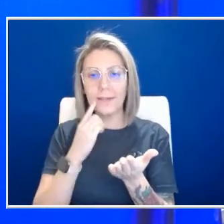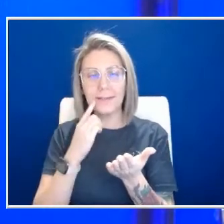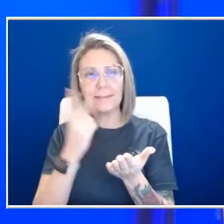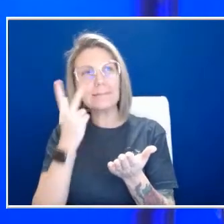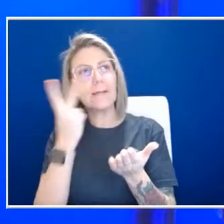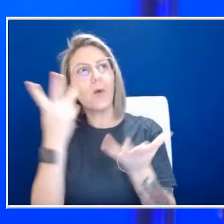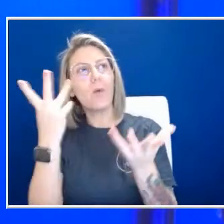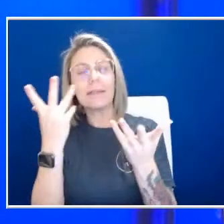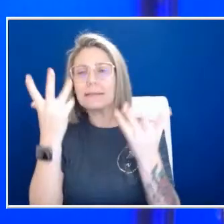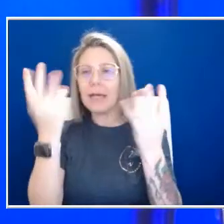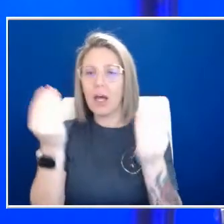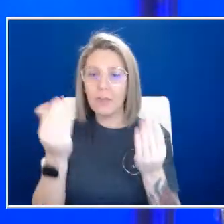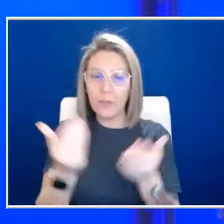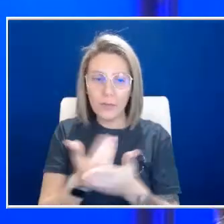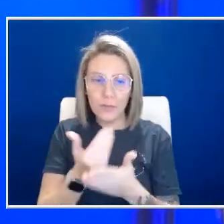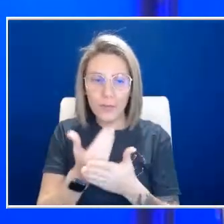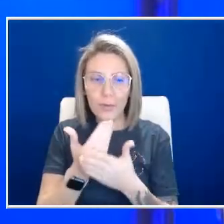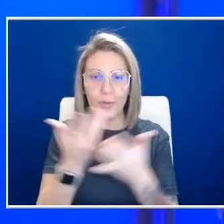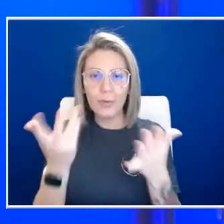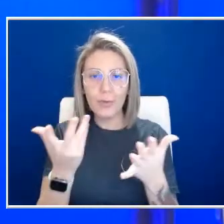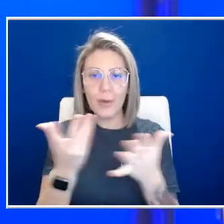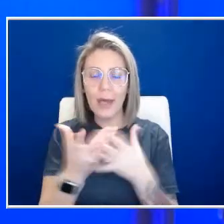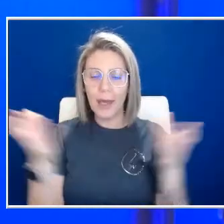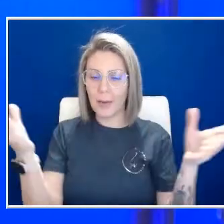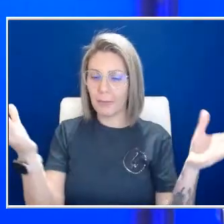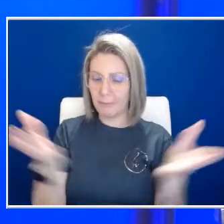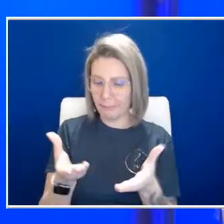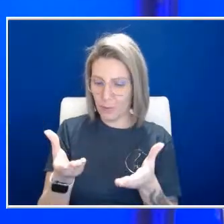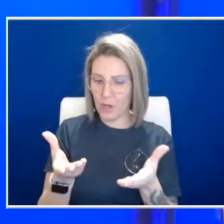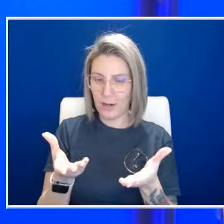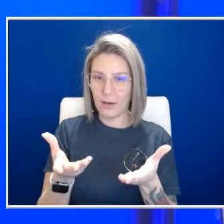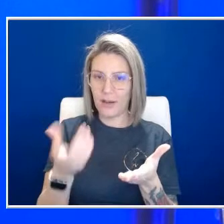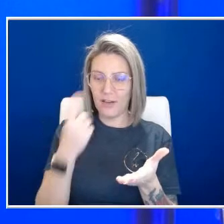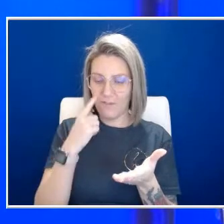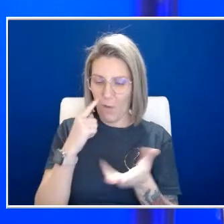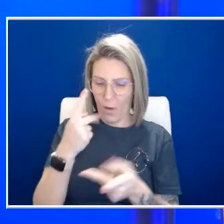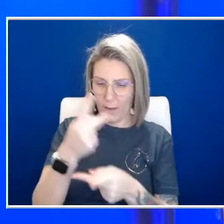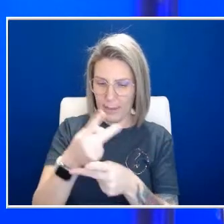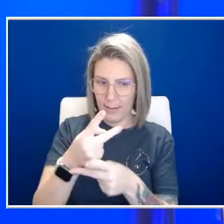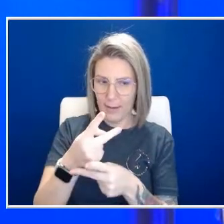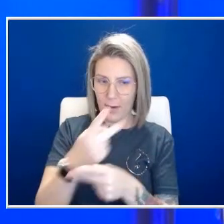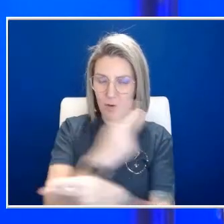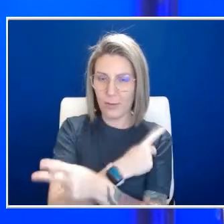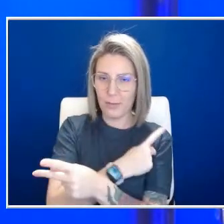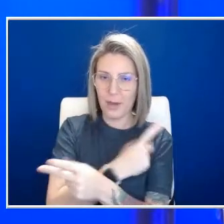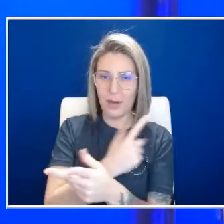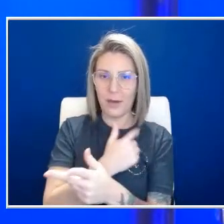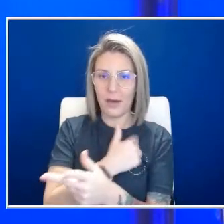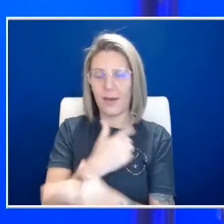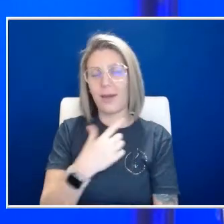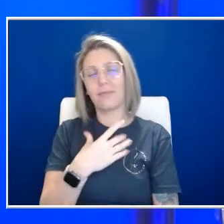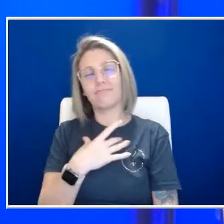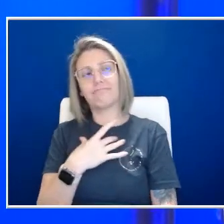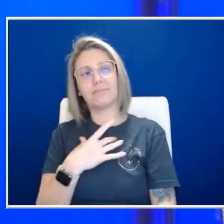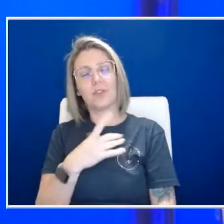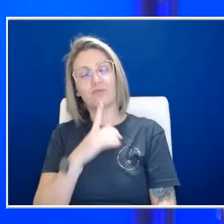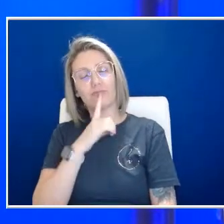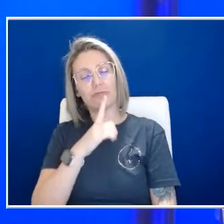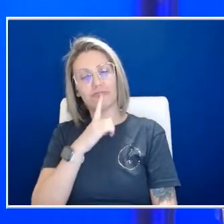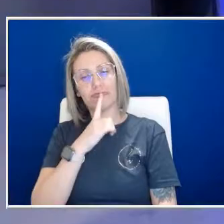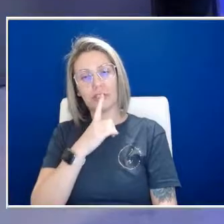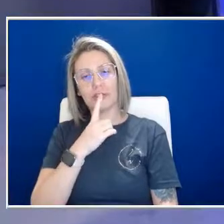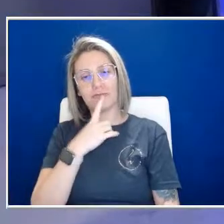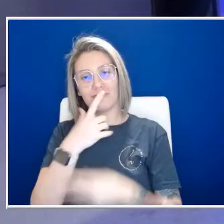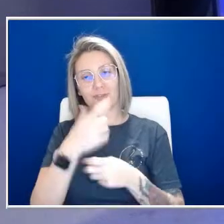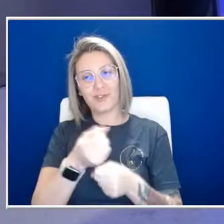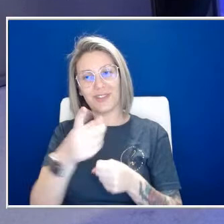new and bringing it to the care. And I really trust them. You got to be your